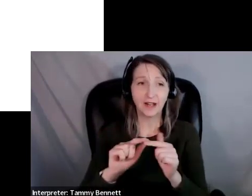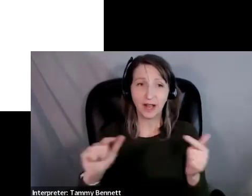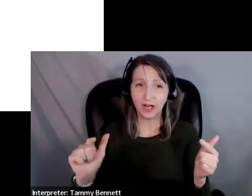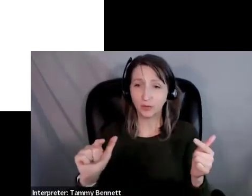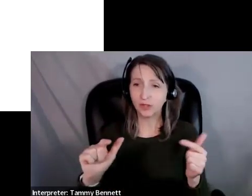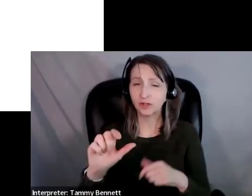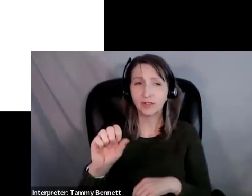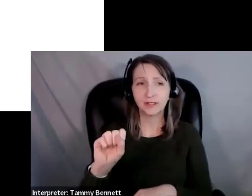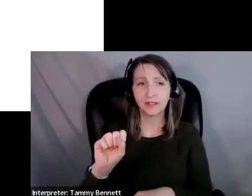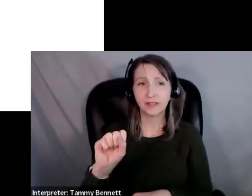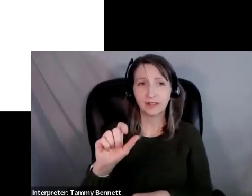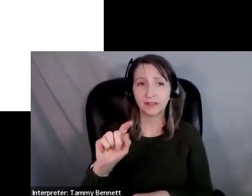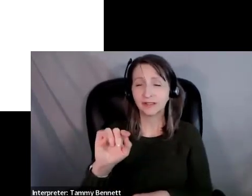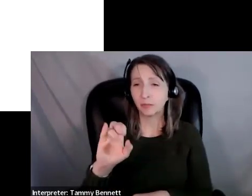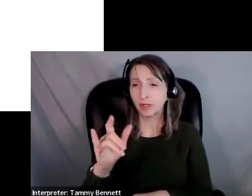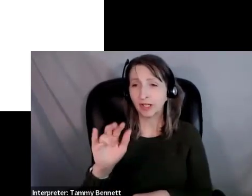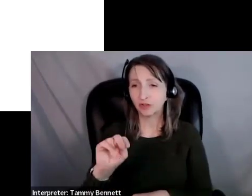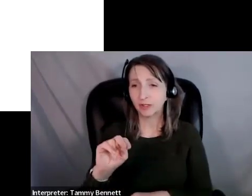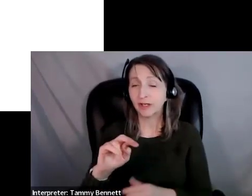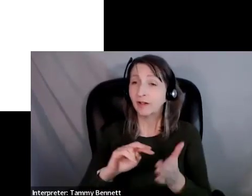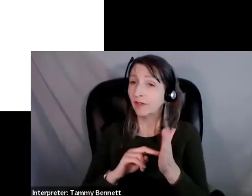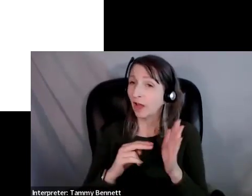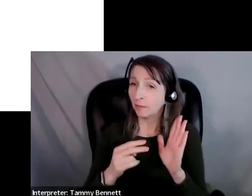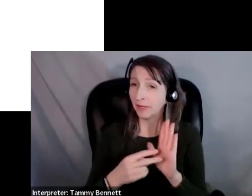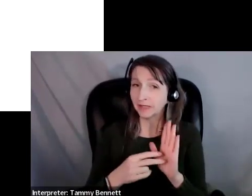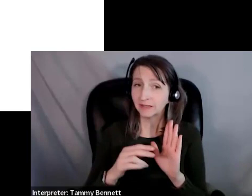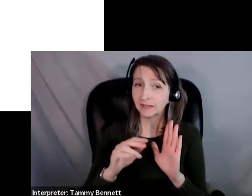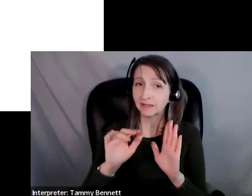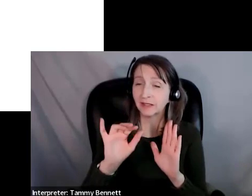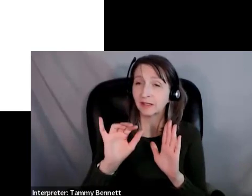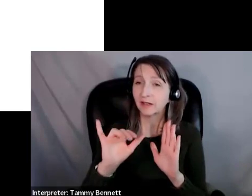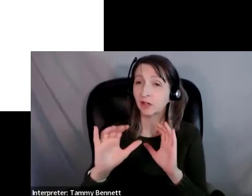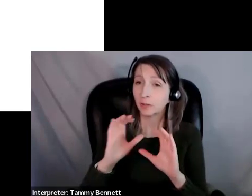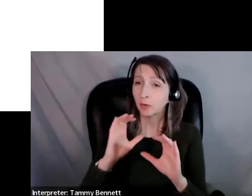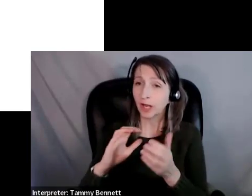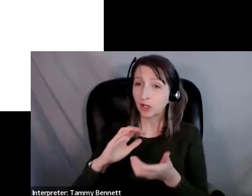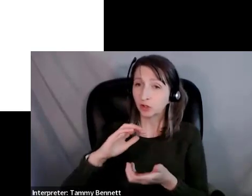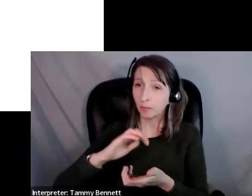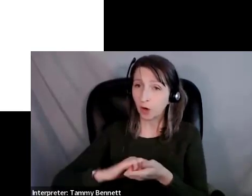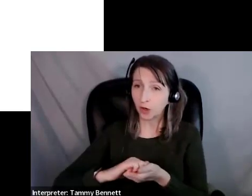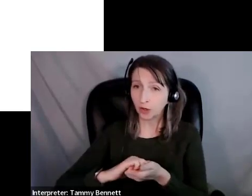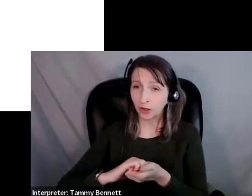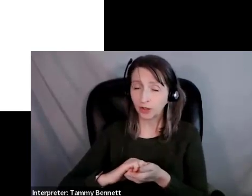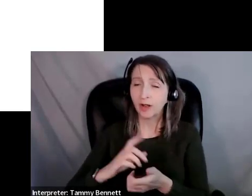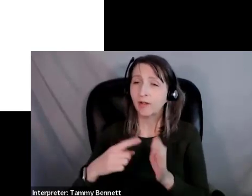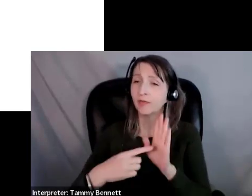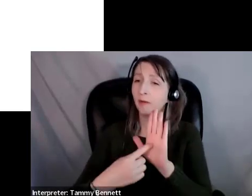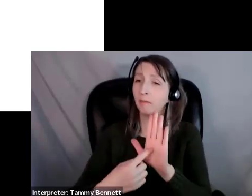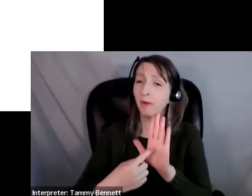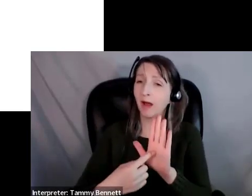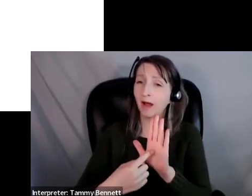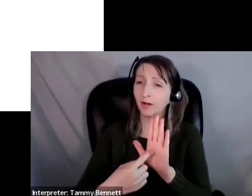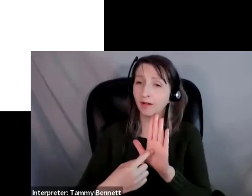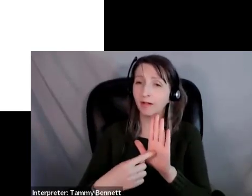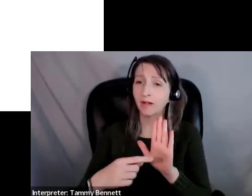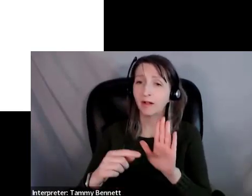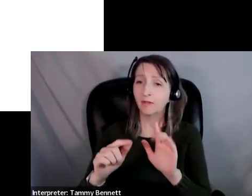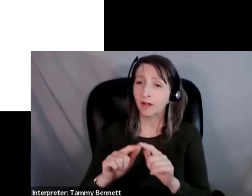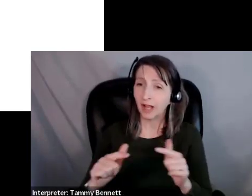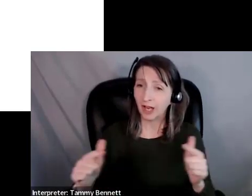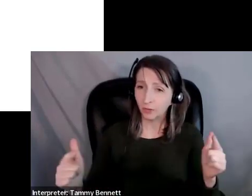So that means the communication partner is teaching the symbol, meaning that the models of language by combining the output and the selection of the AAC.